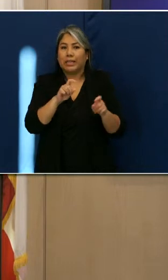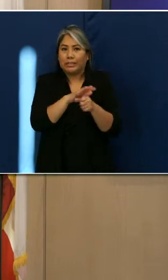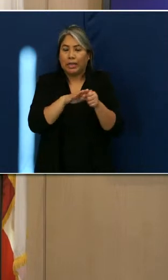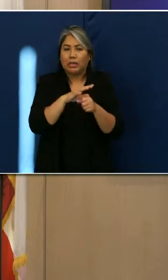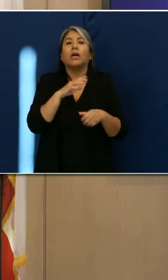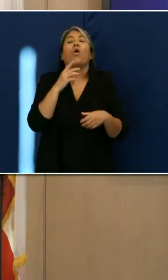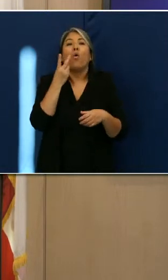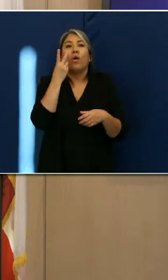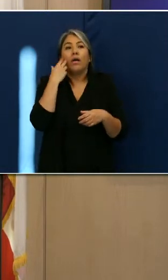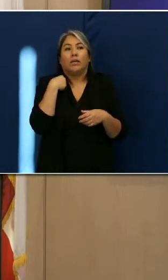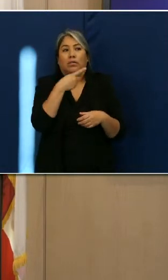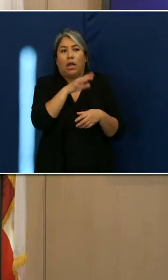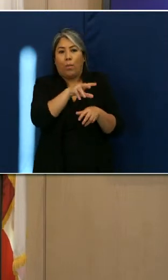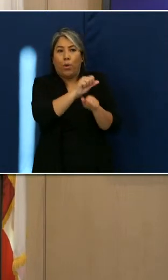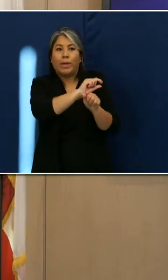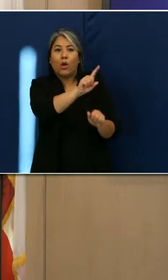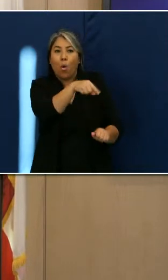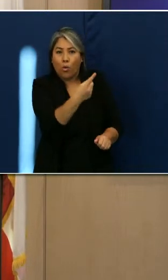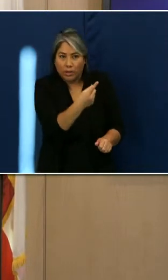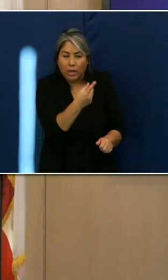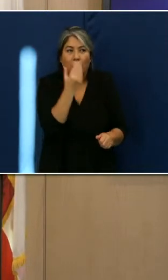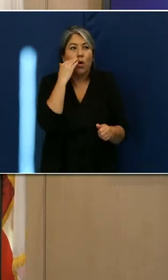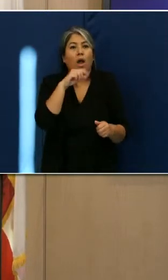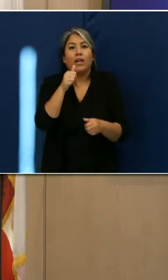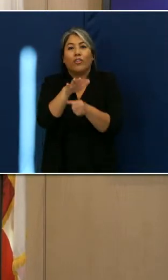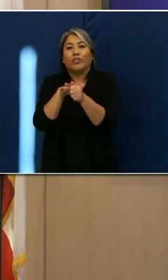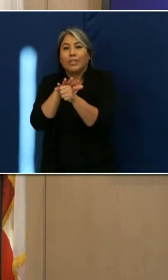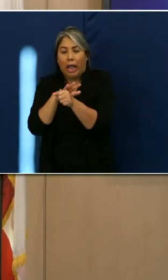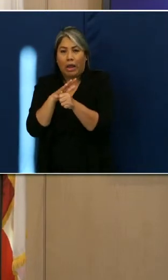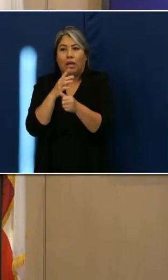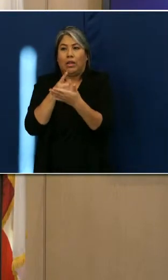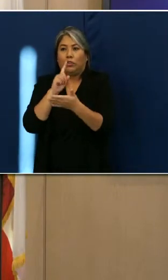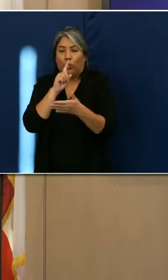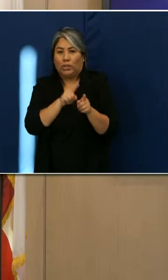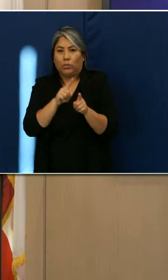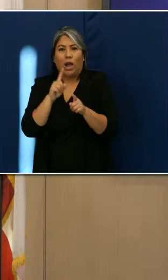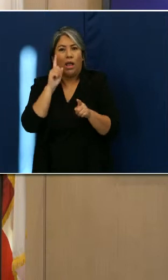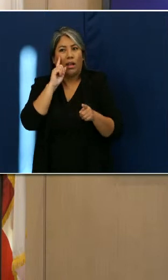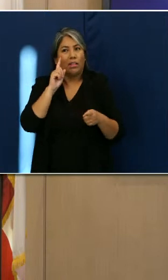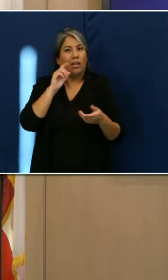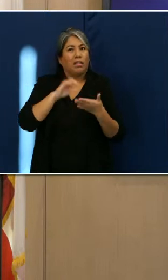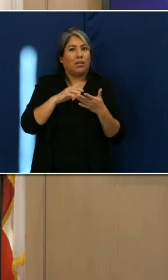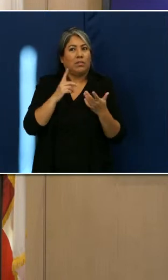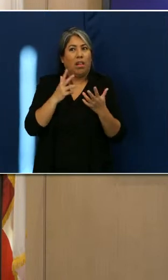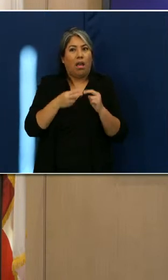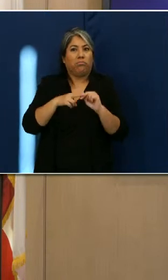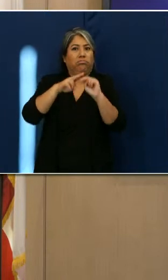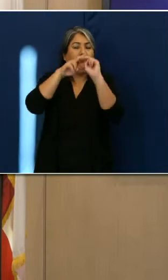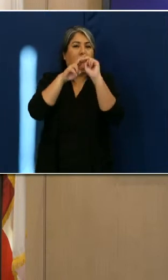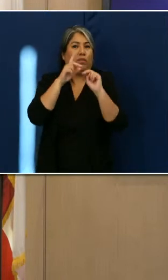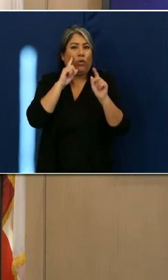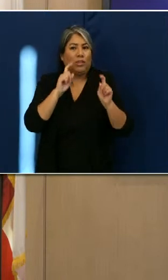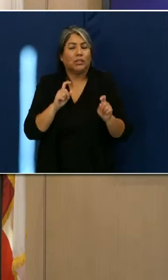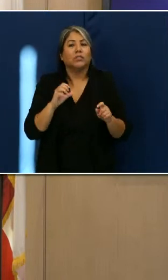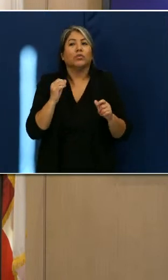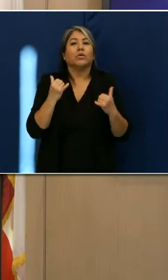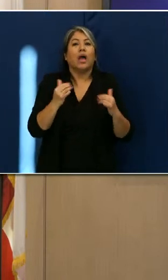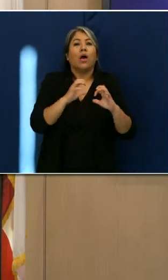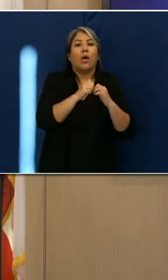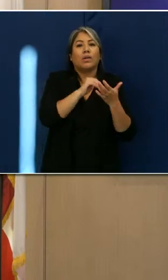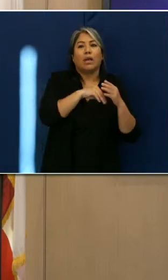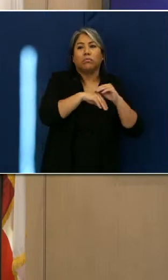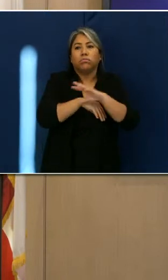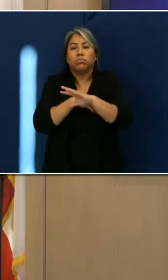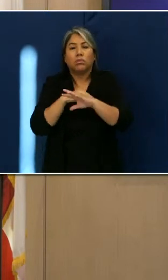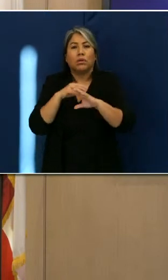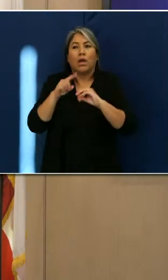only. I know another one did last week as well. Is that because you're just seeing like a big influx in testing? And then sort of how does that play now that we start seeing